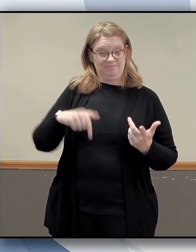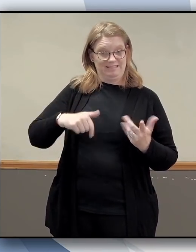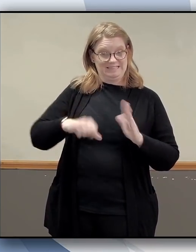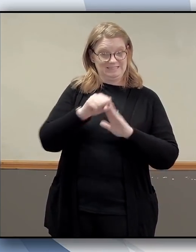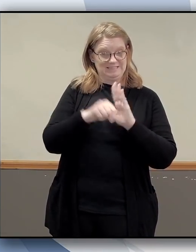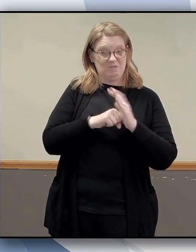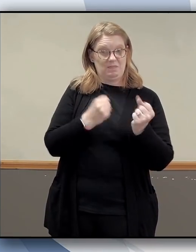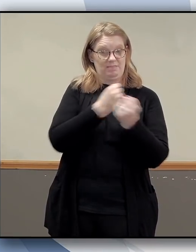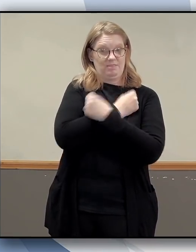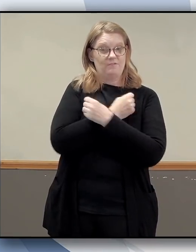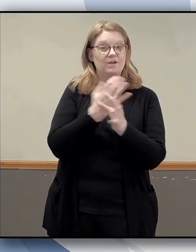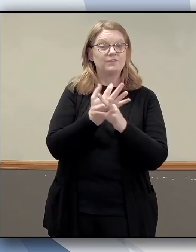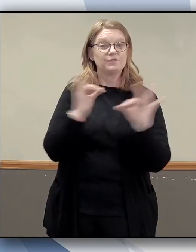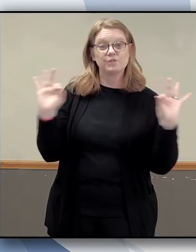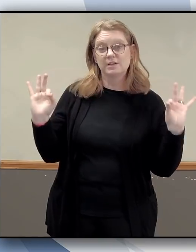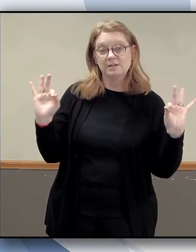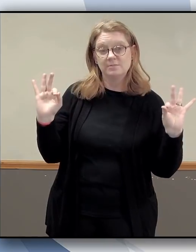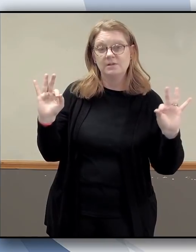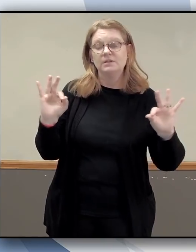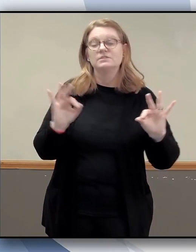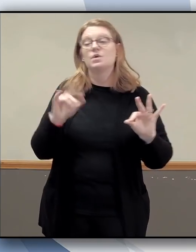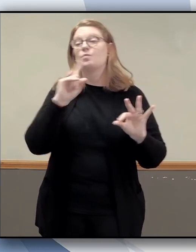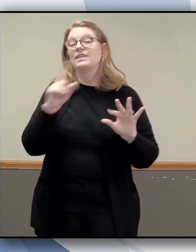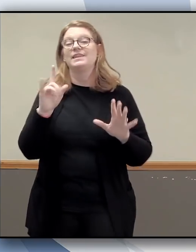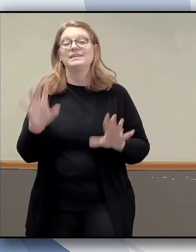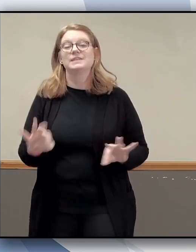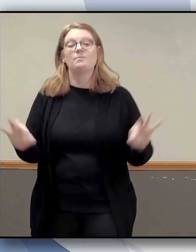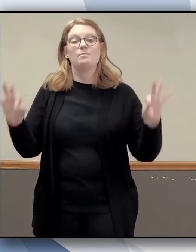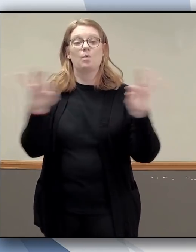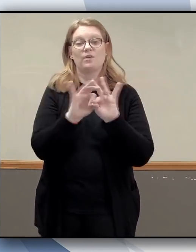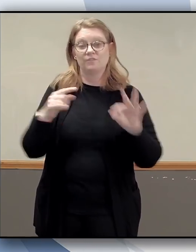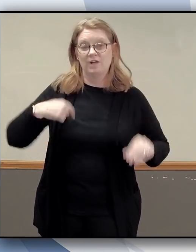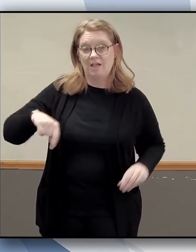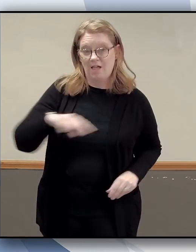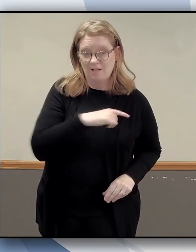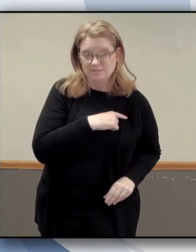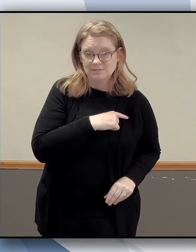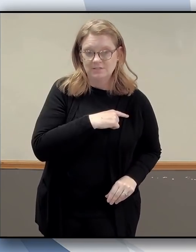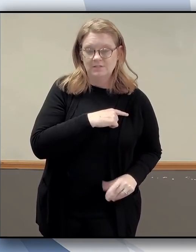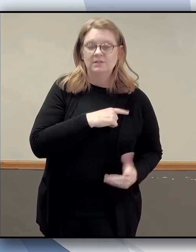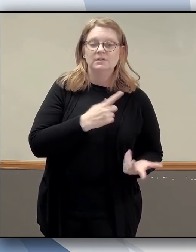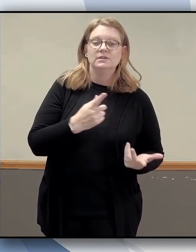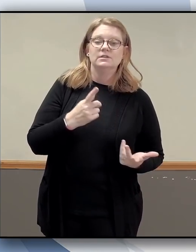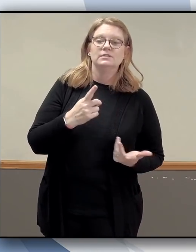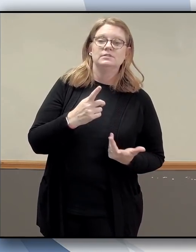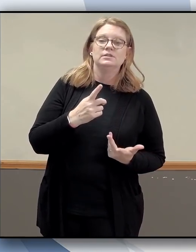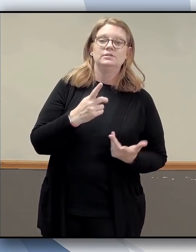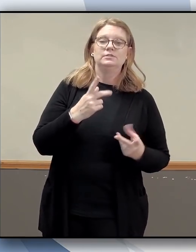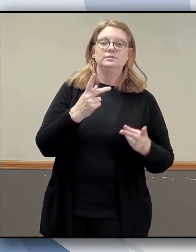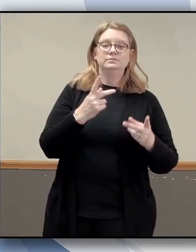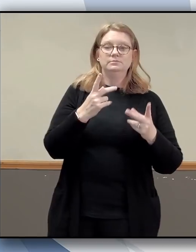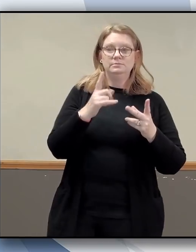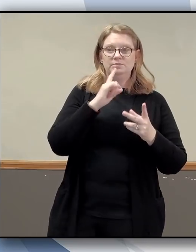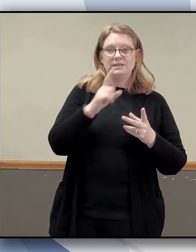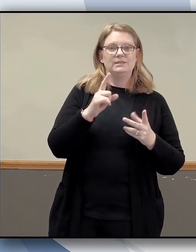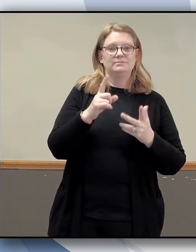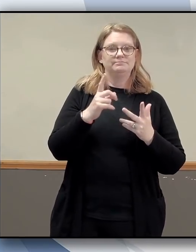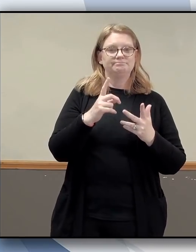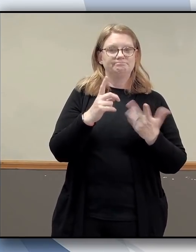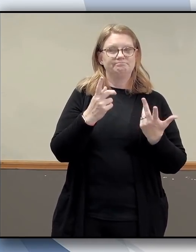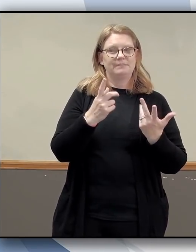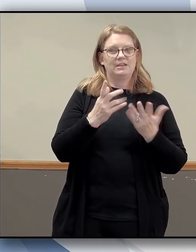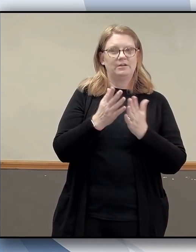so it's I think, again, imperative on us to continue to find incentives for people to want to wear, whether that incentive